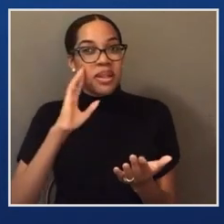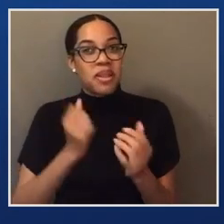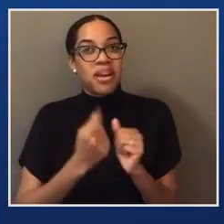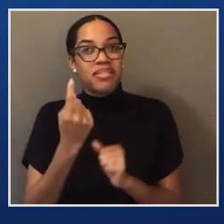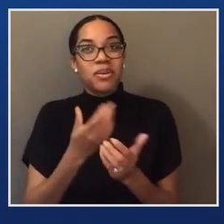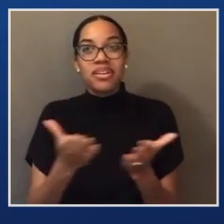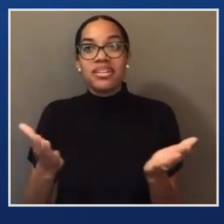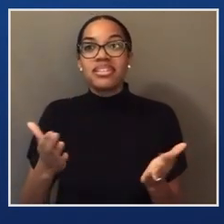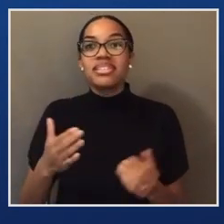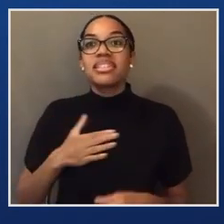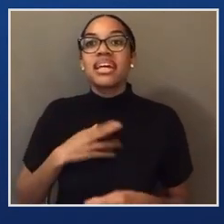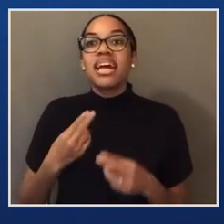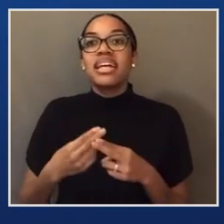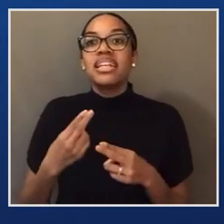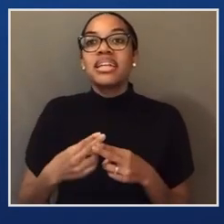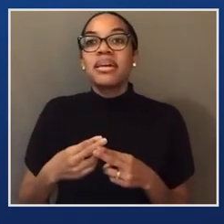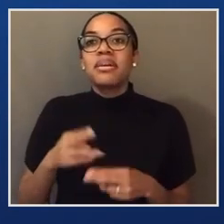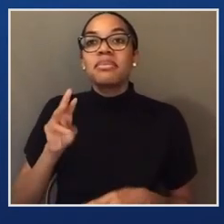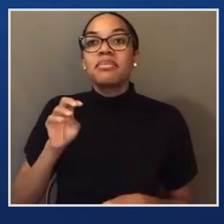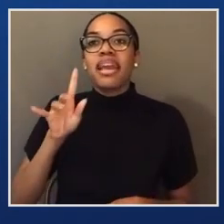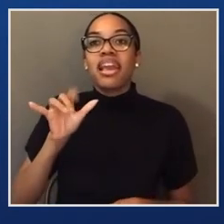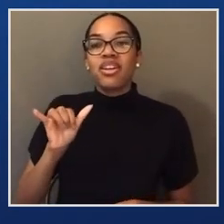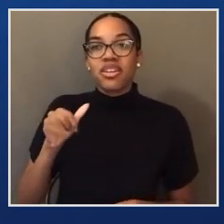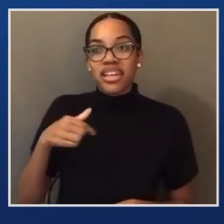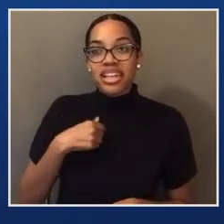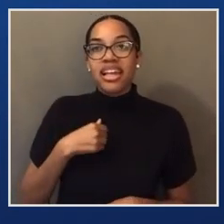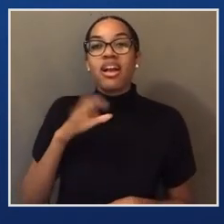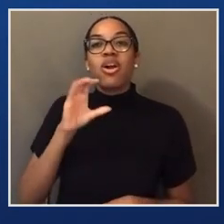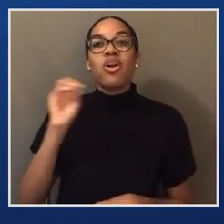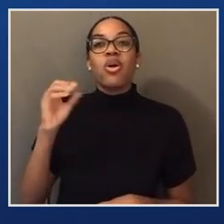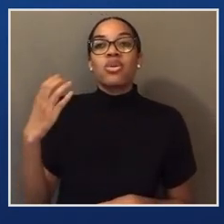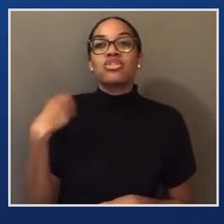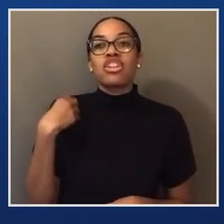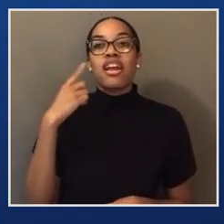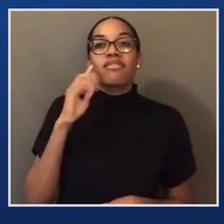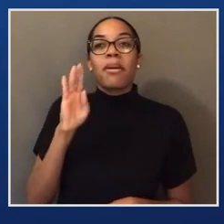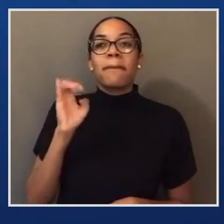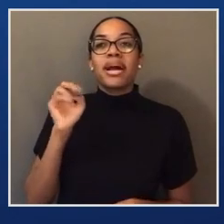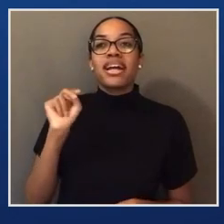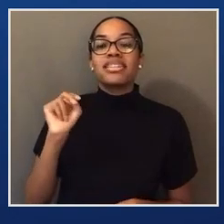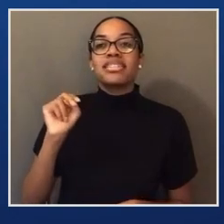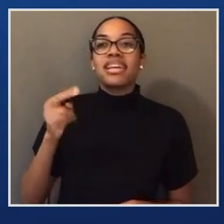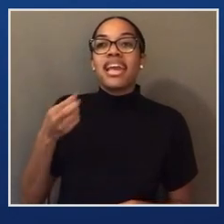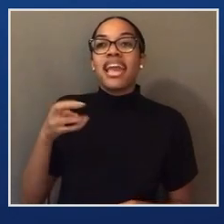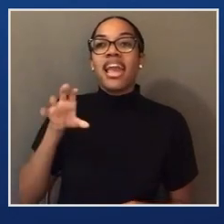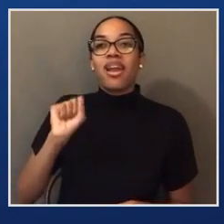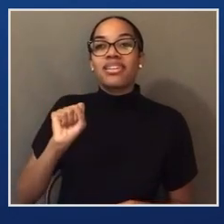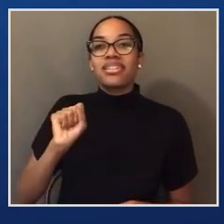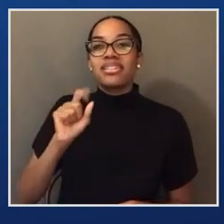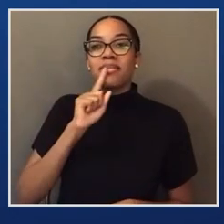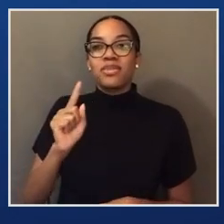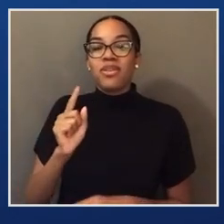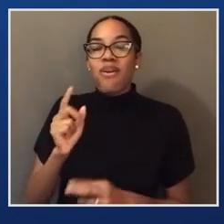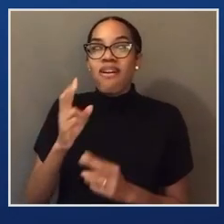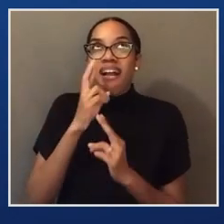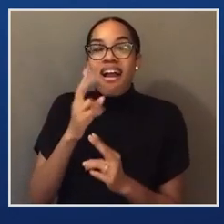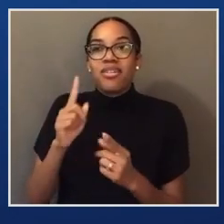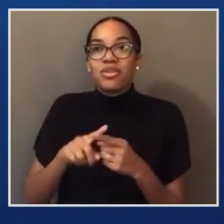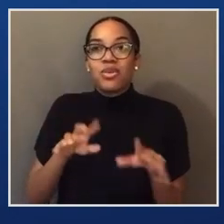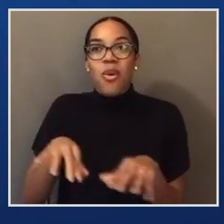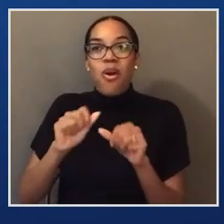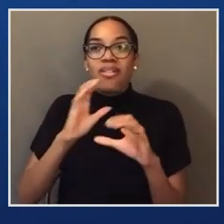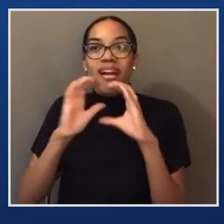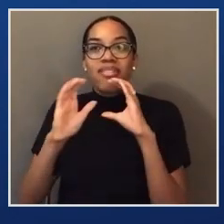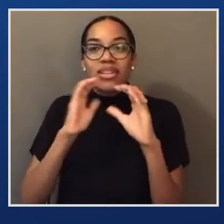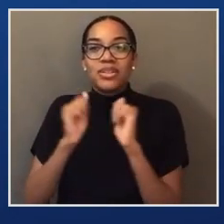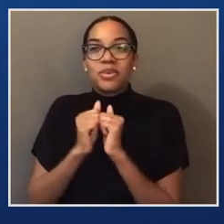co-chair with Biden Harris. And I'm honored and so pleased today to host this conversation with the one and the only